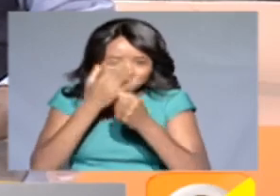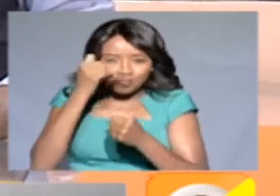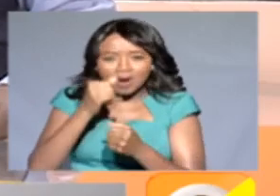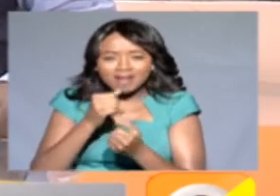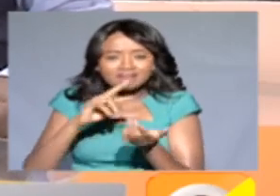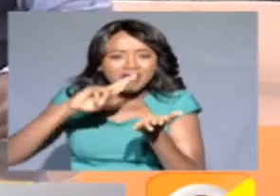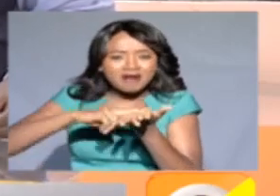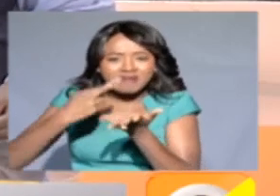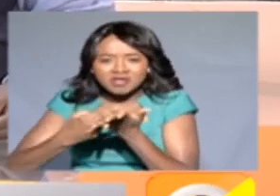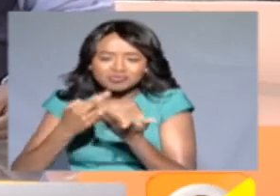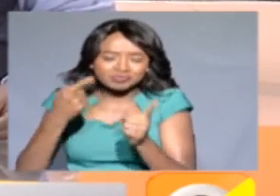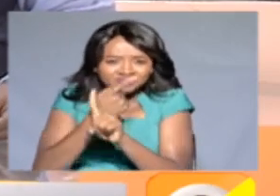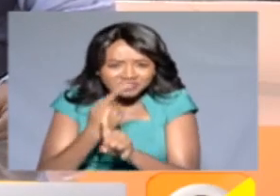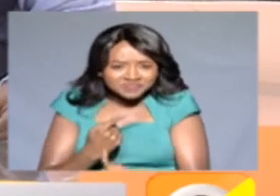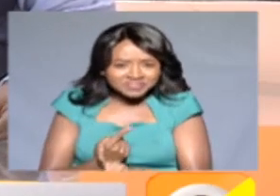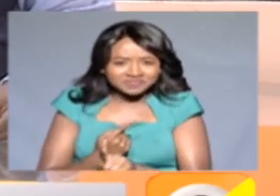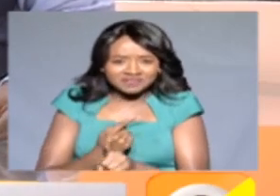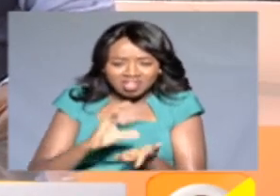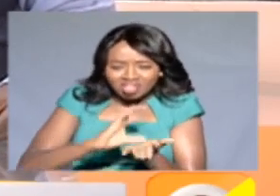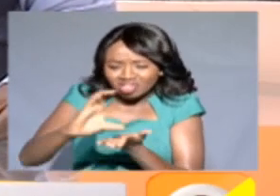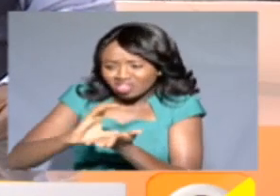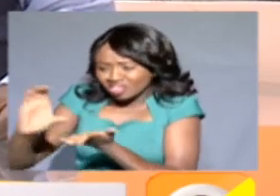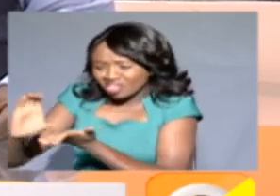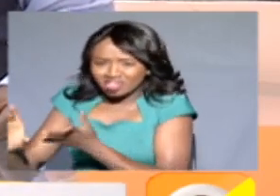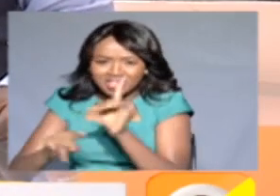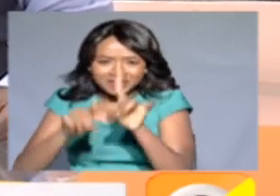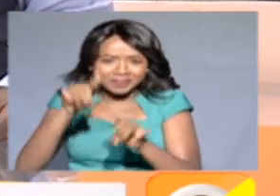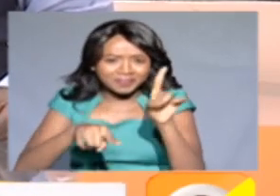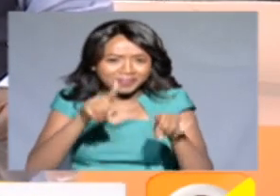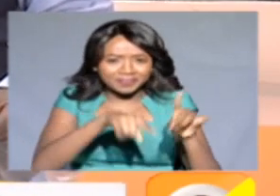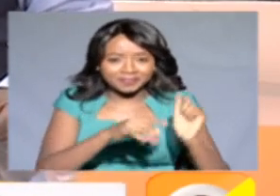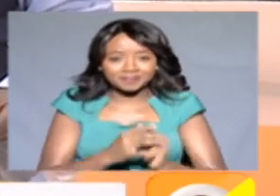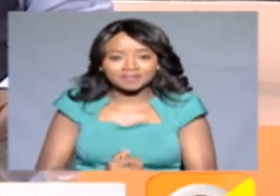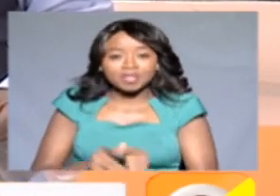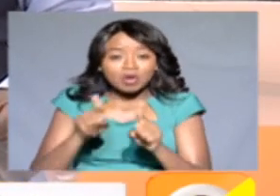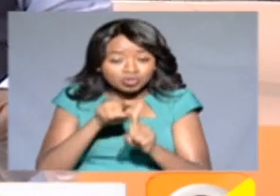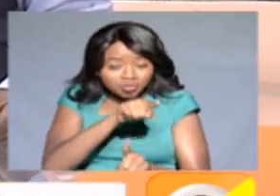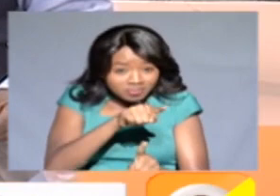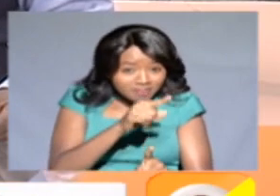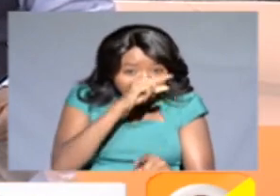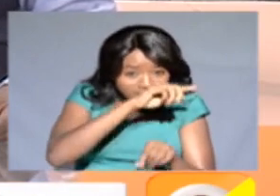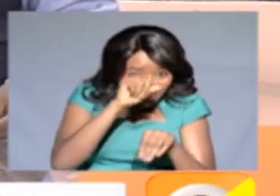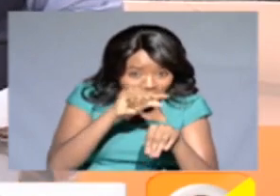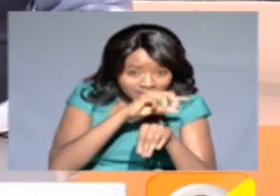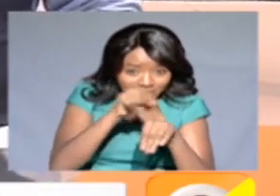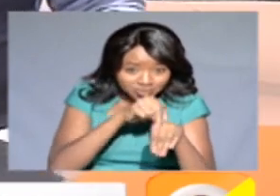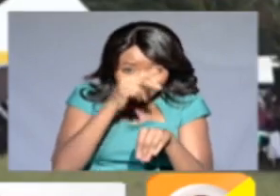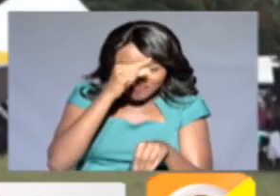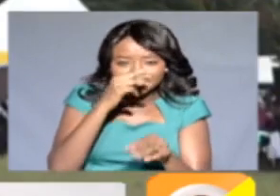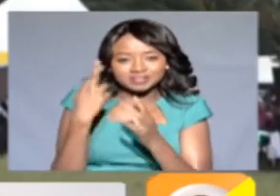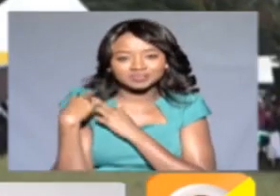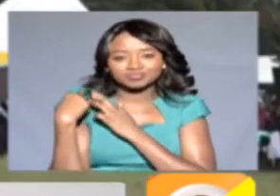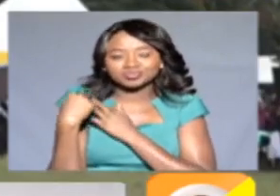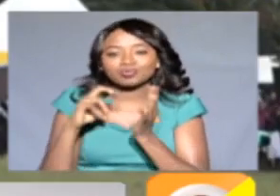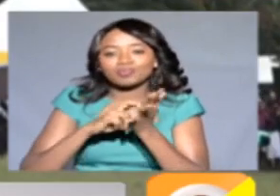now blaming the national government for stalling development projects in the devolved units.